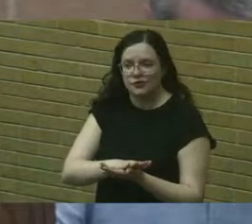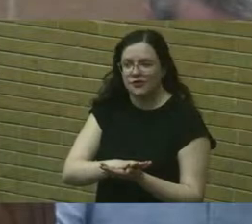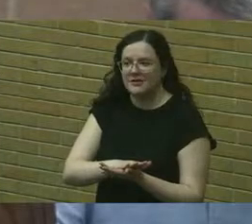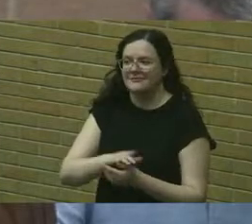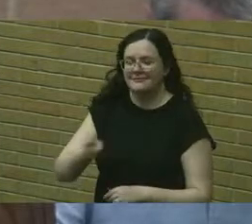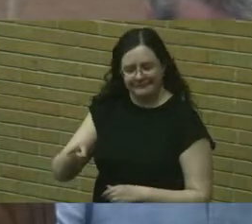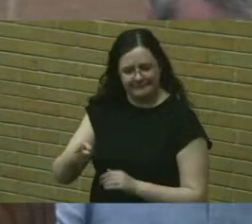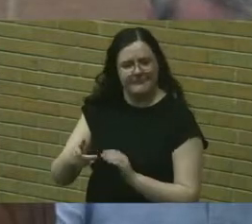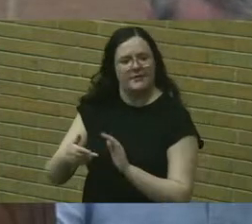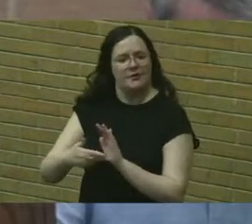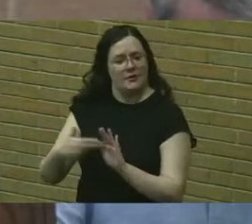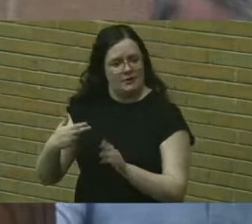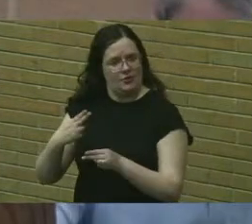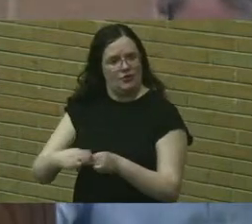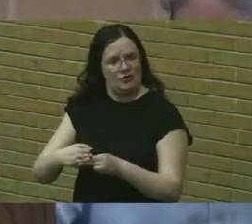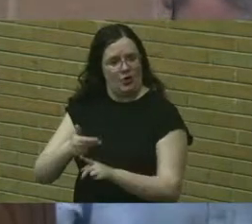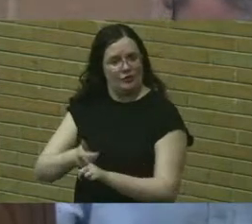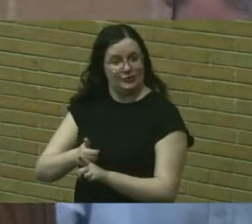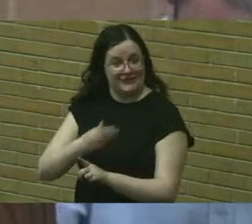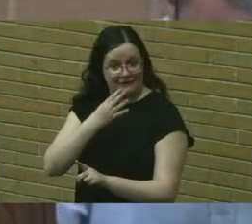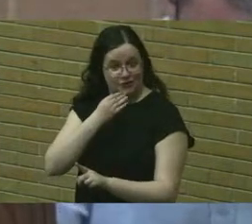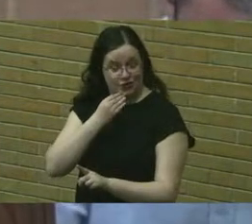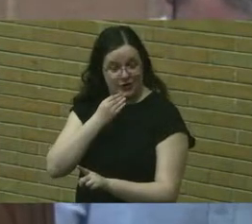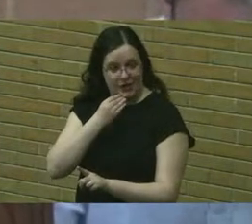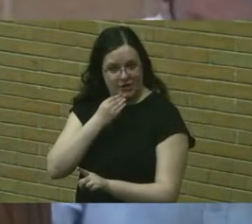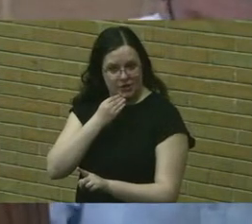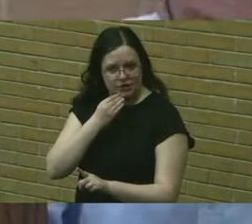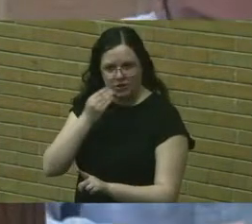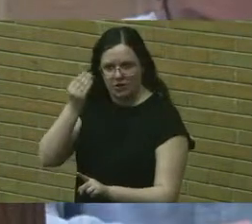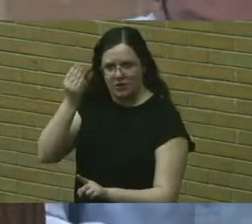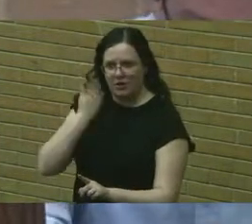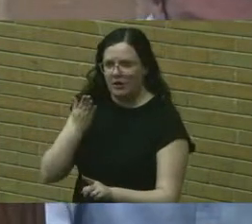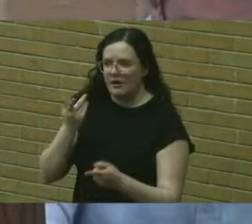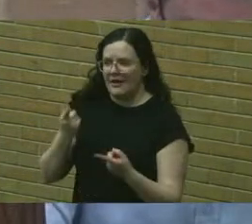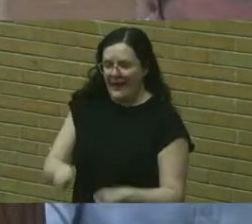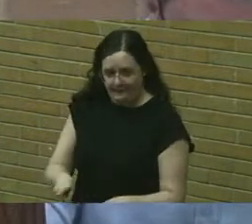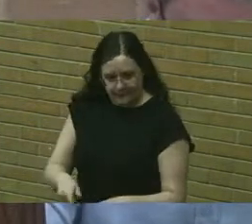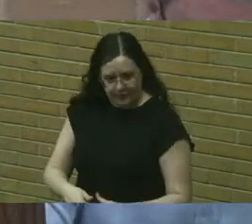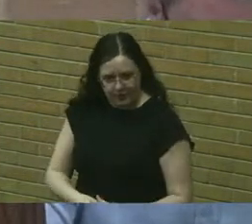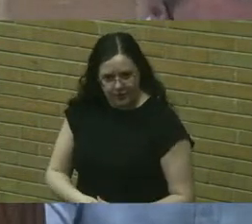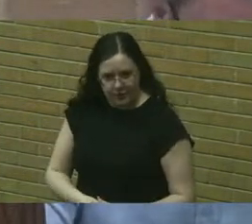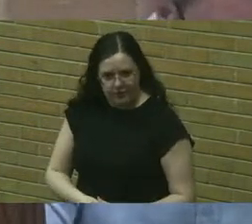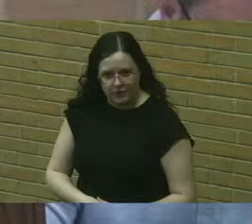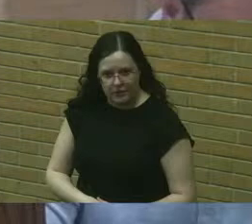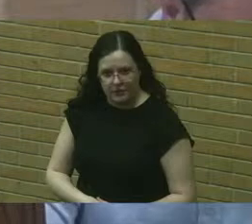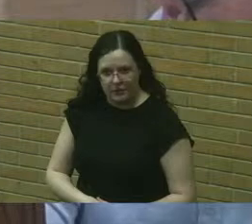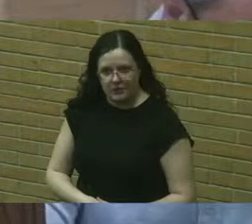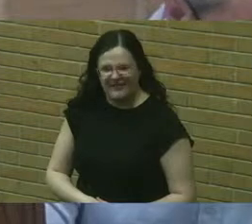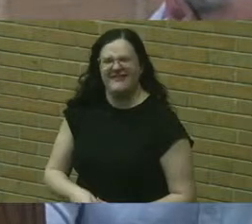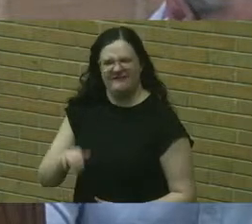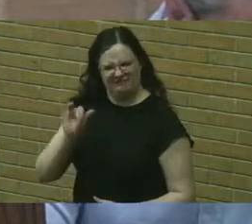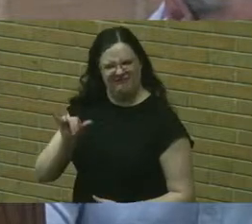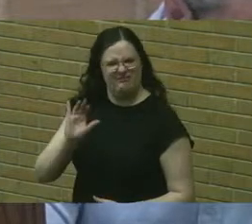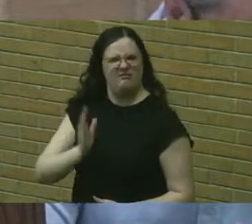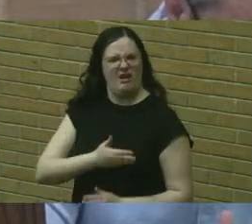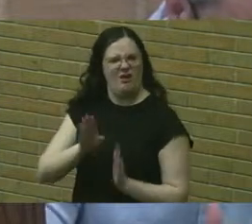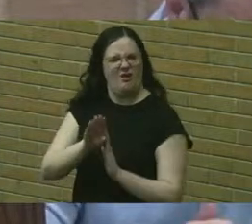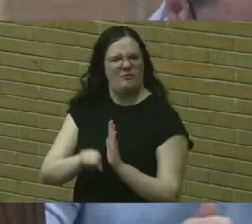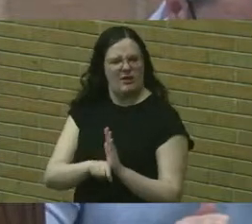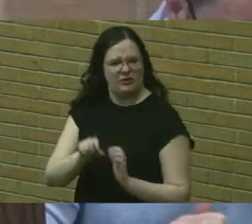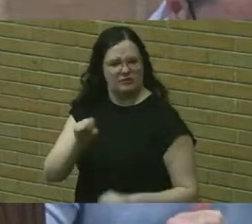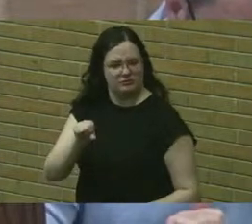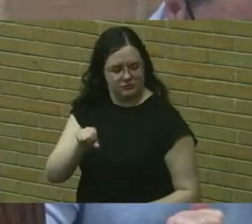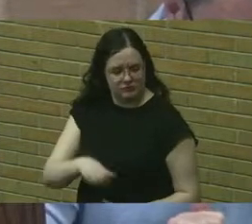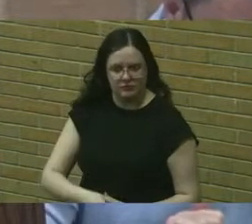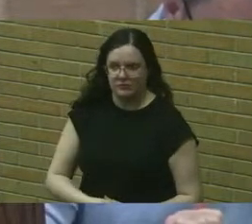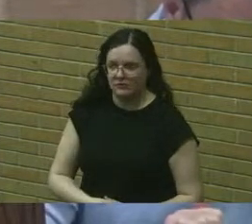Jewish. They did stated to me that that's our background, but they have been